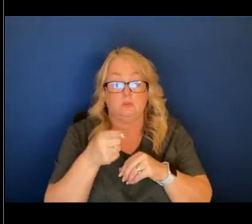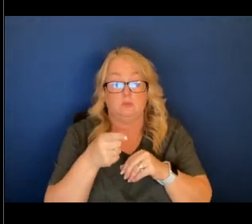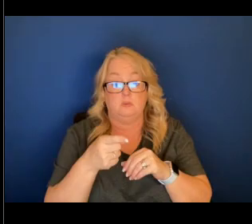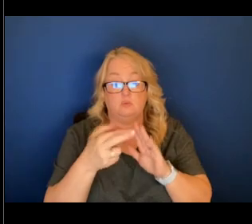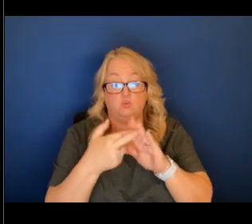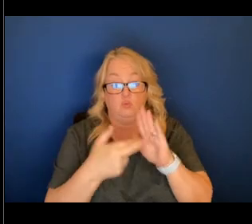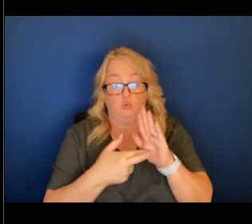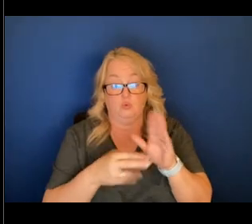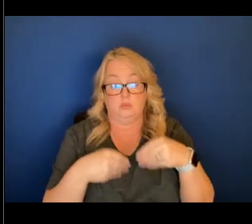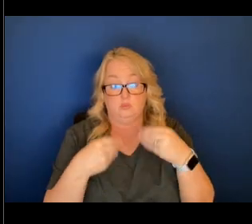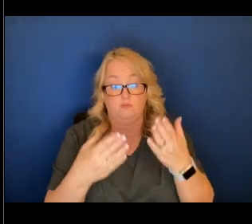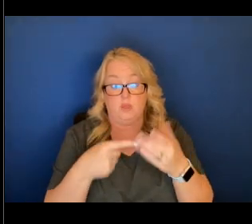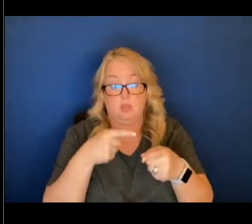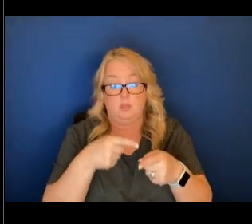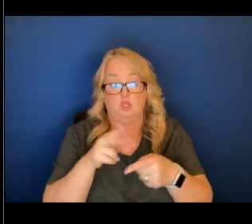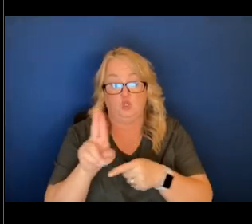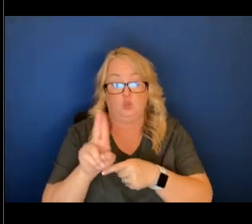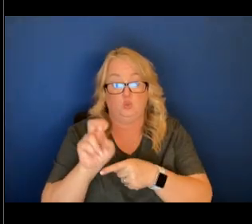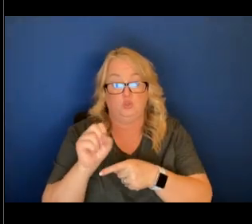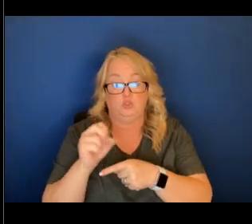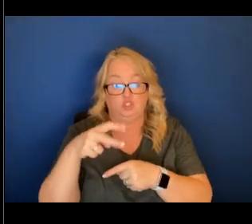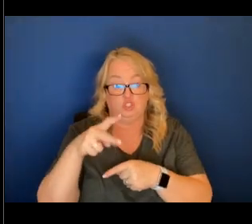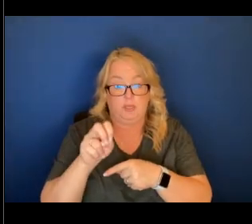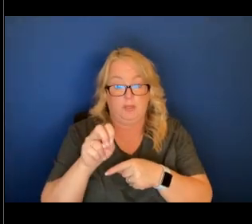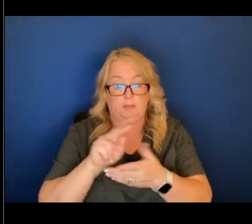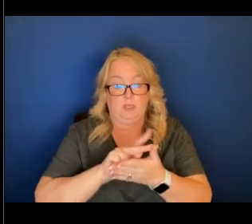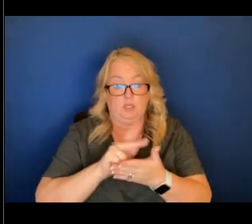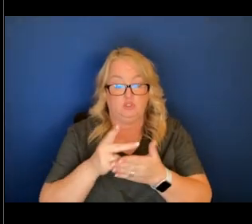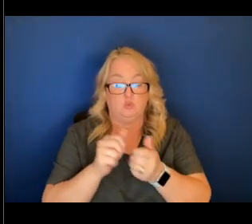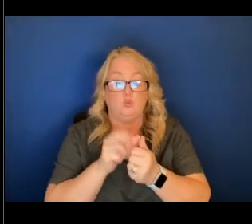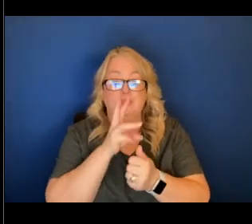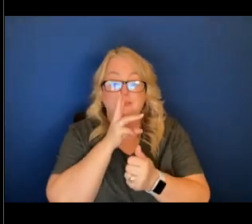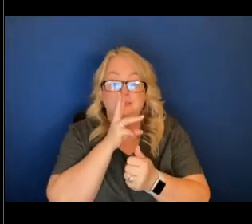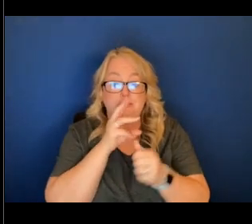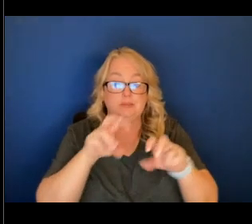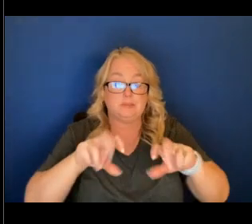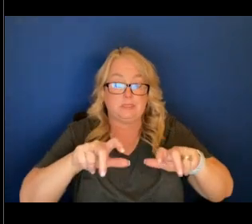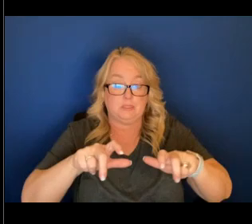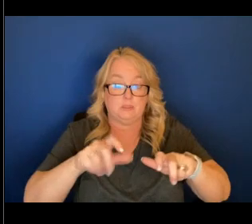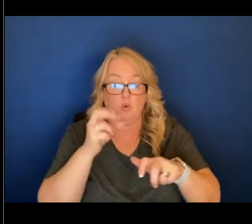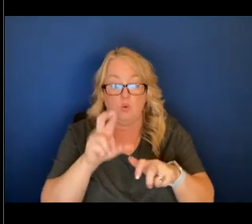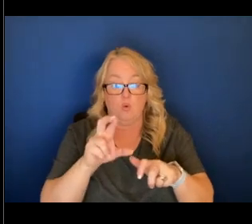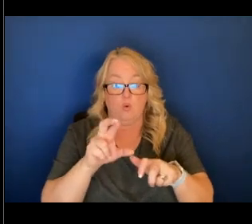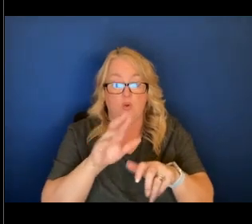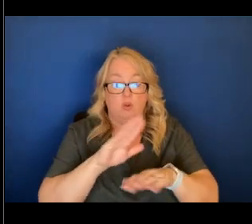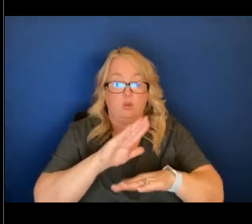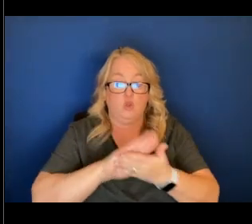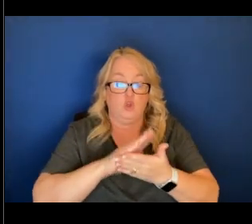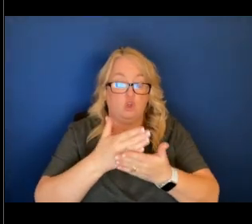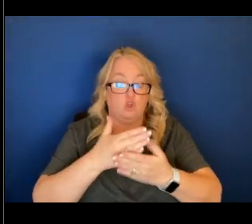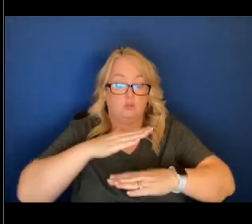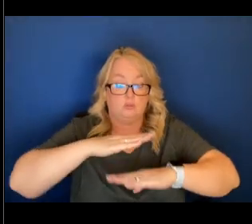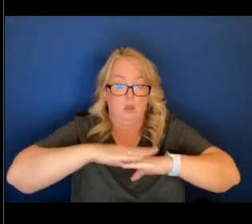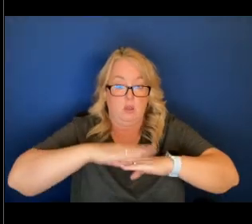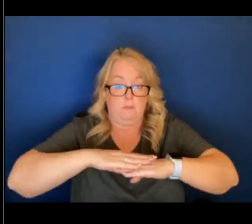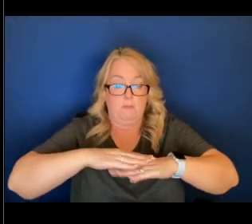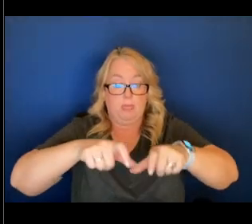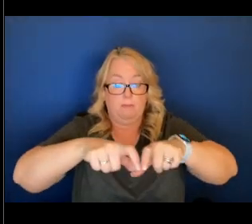permit U-shaped kitchens with a sink or cooktop at the base of the U with